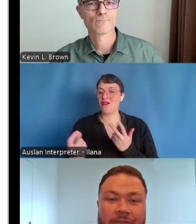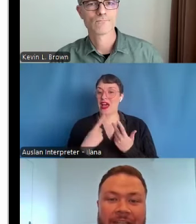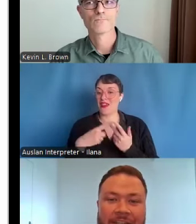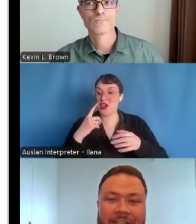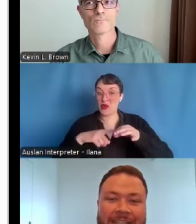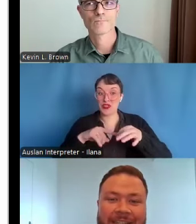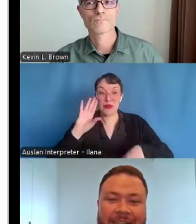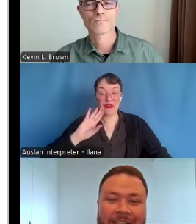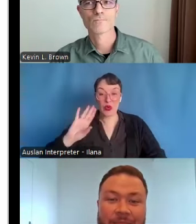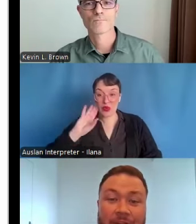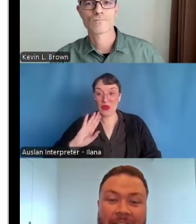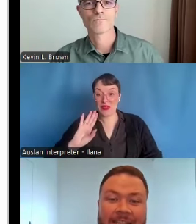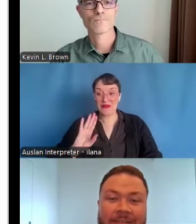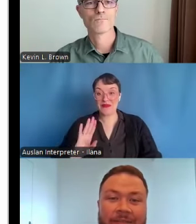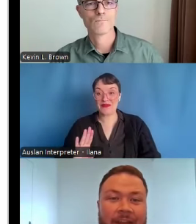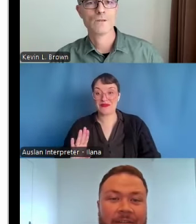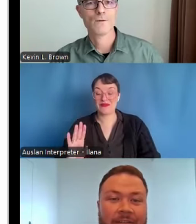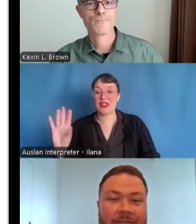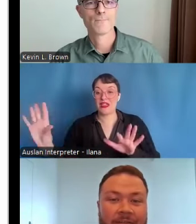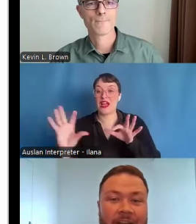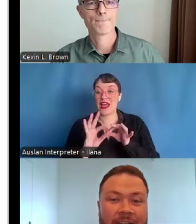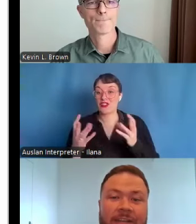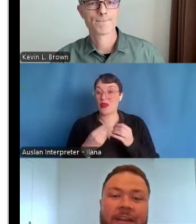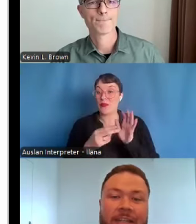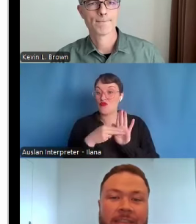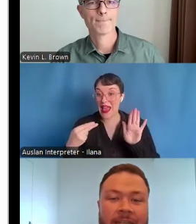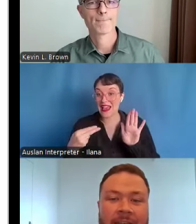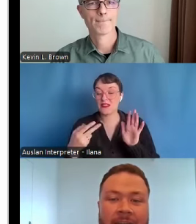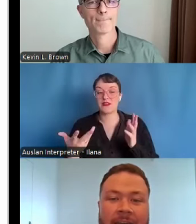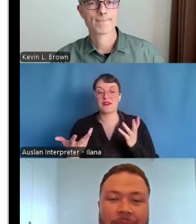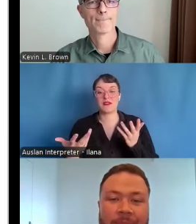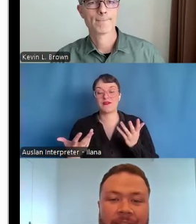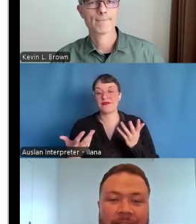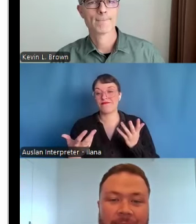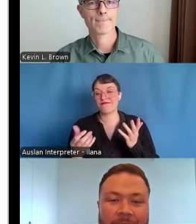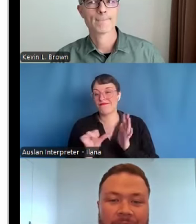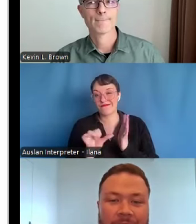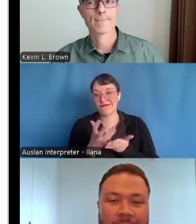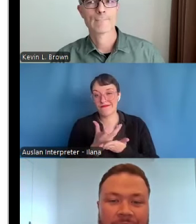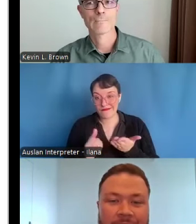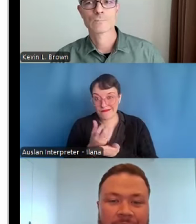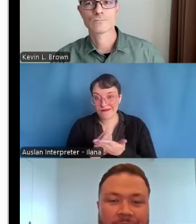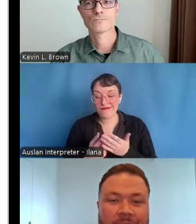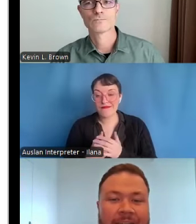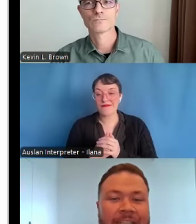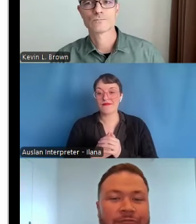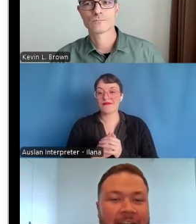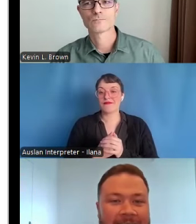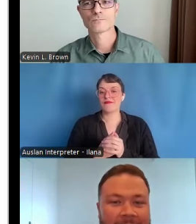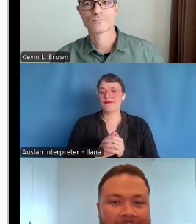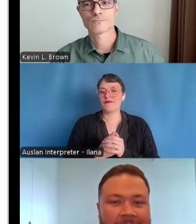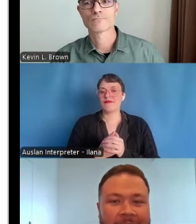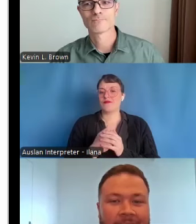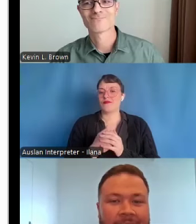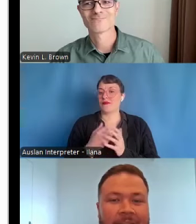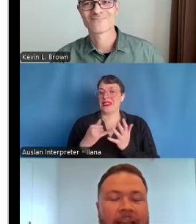just in relation to brand and Yep. funding. There's been a question from Sylvia. As a